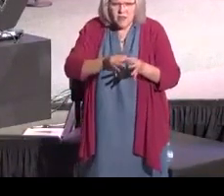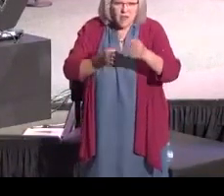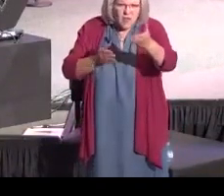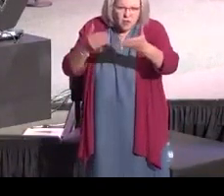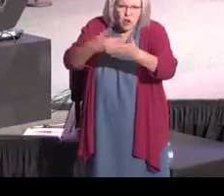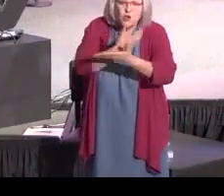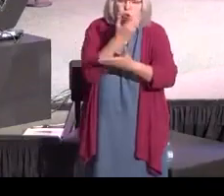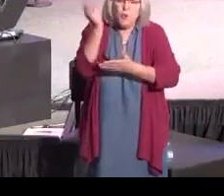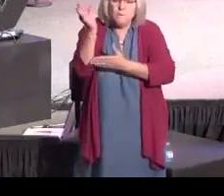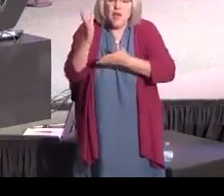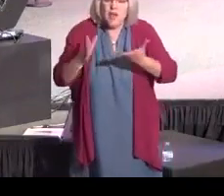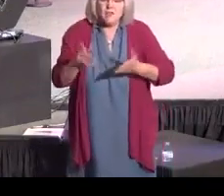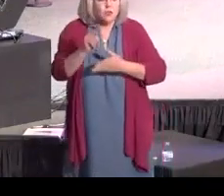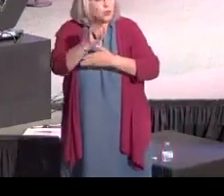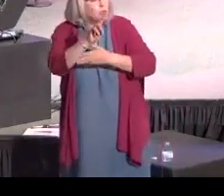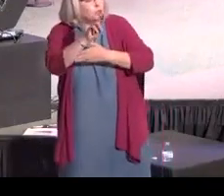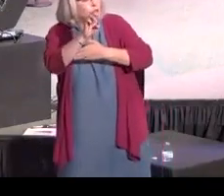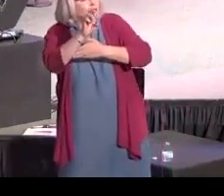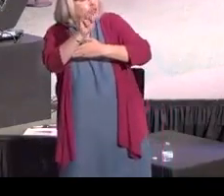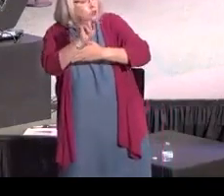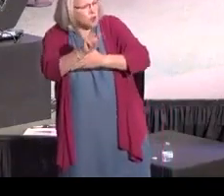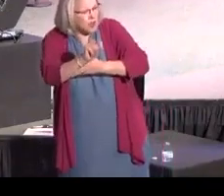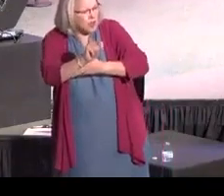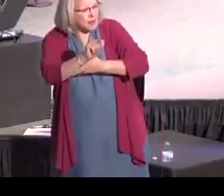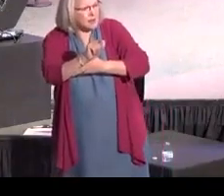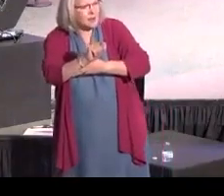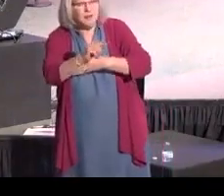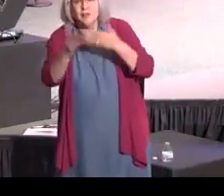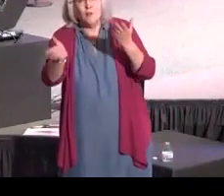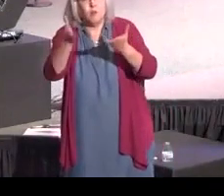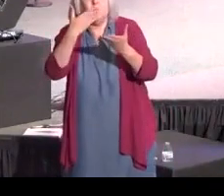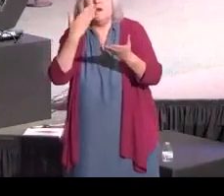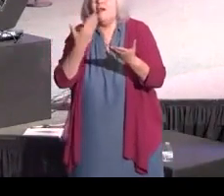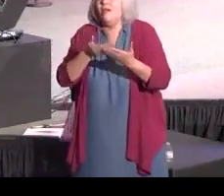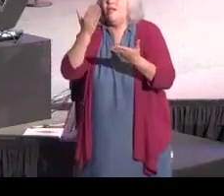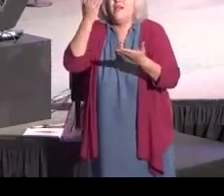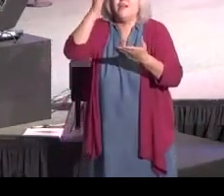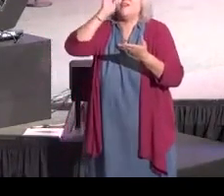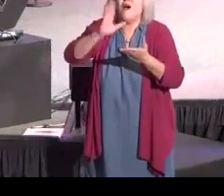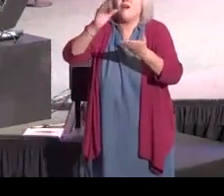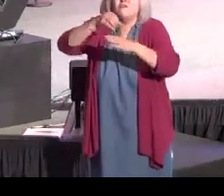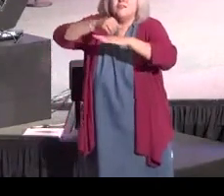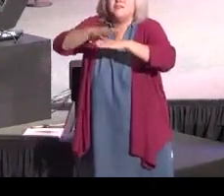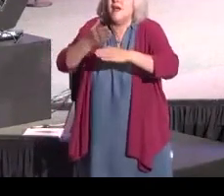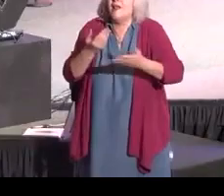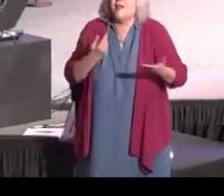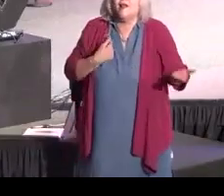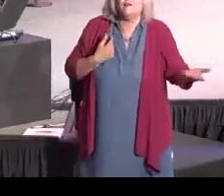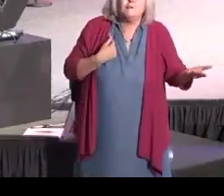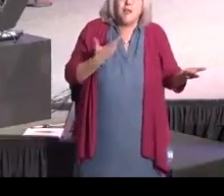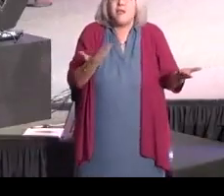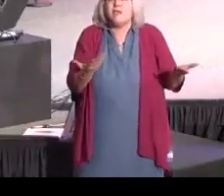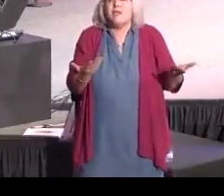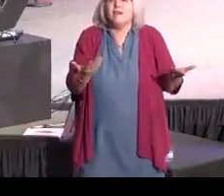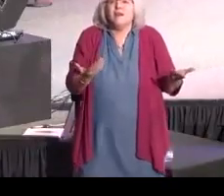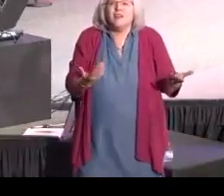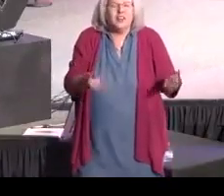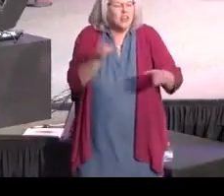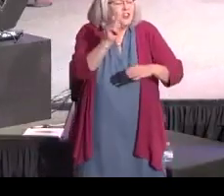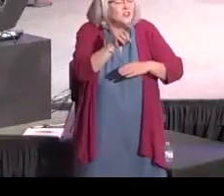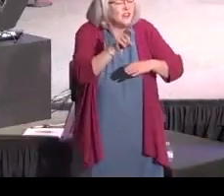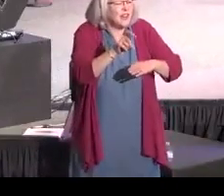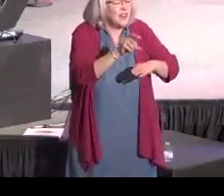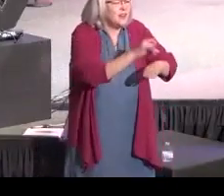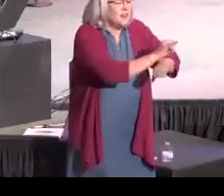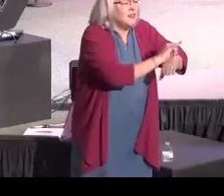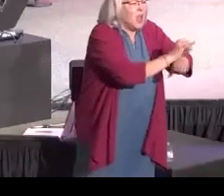new pastor here today, has been for me an absolute godsend. You need those islanders in your life. So what's he